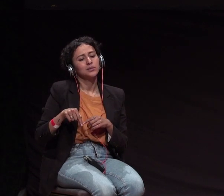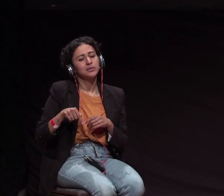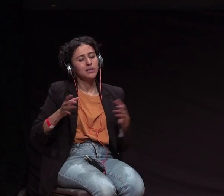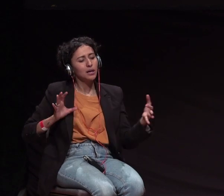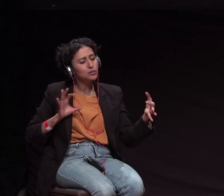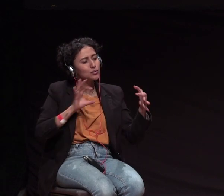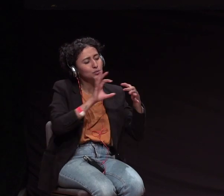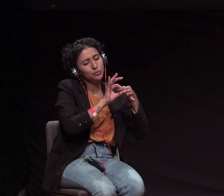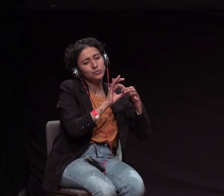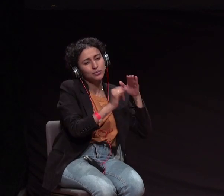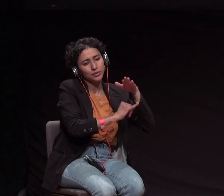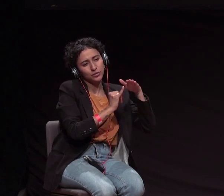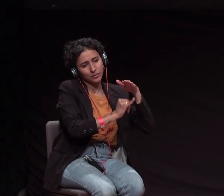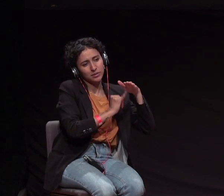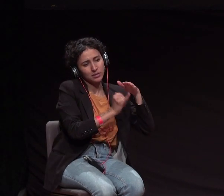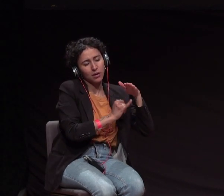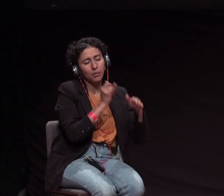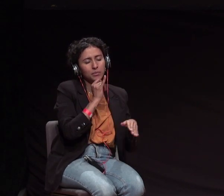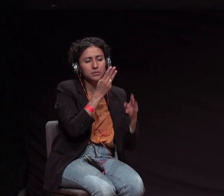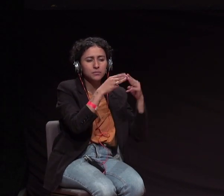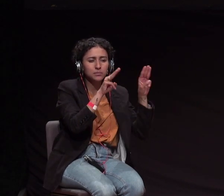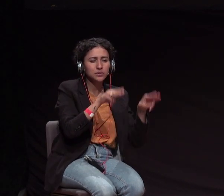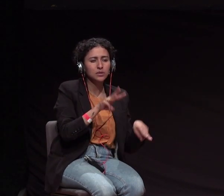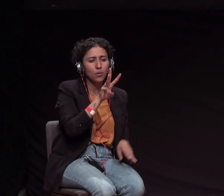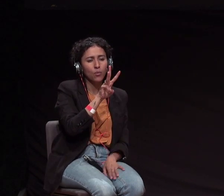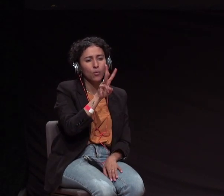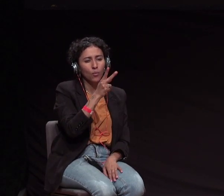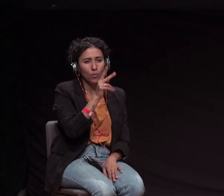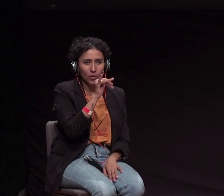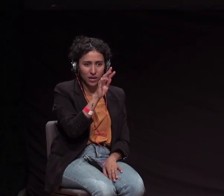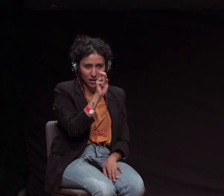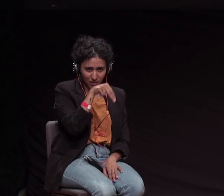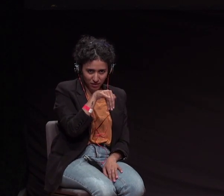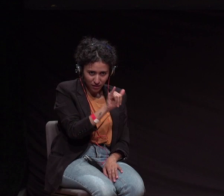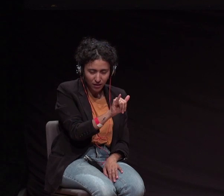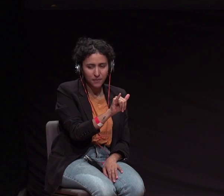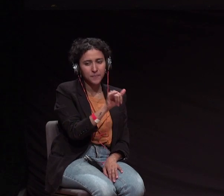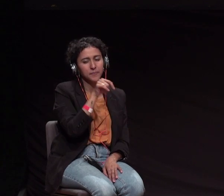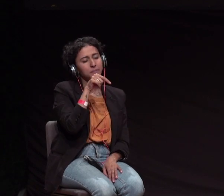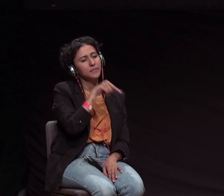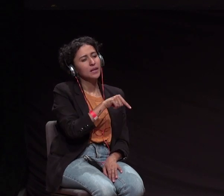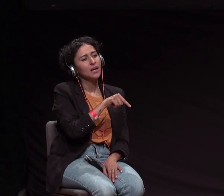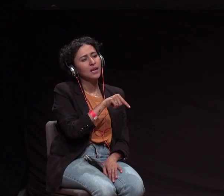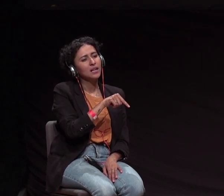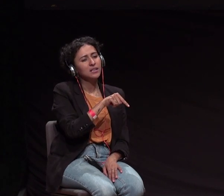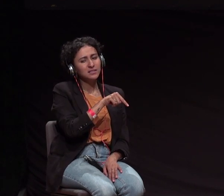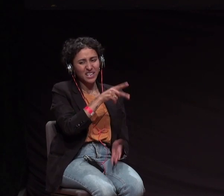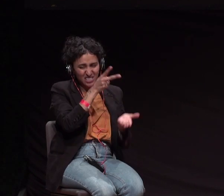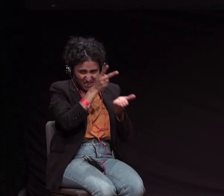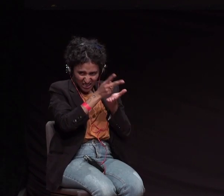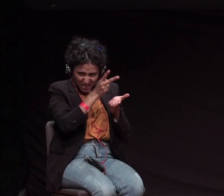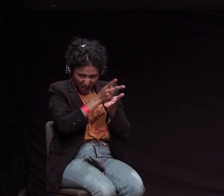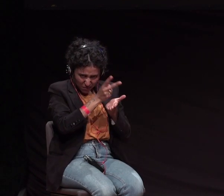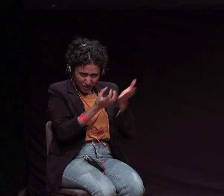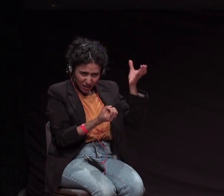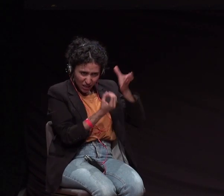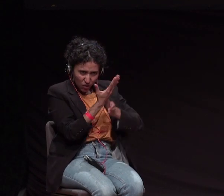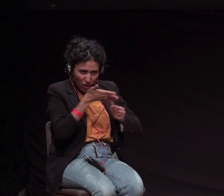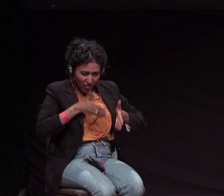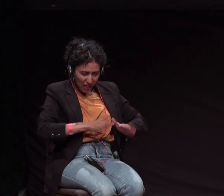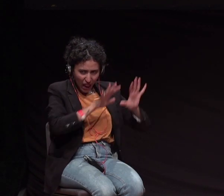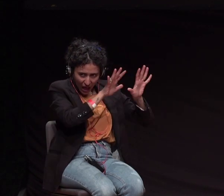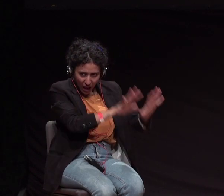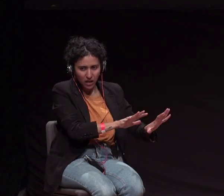for example, was not always in the meatpacking district. It was in the upper Manhattan with all the other white people where they go to